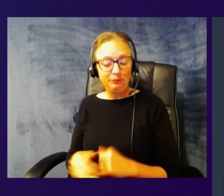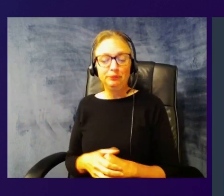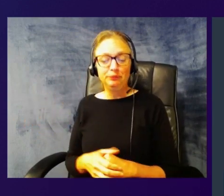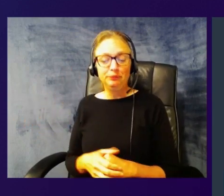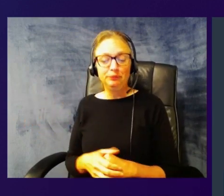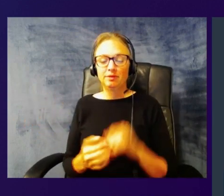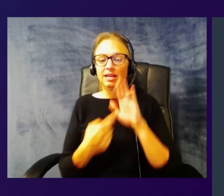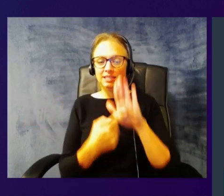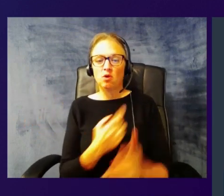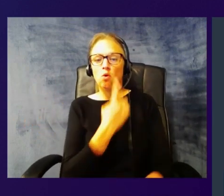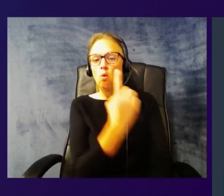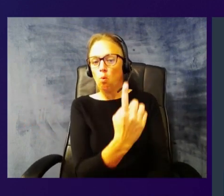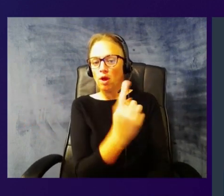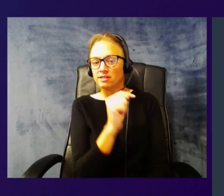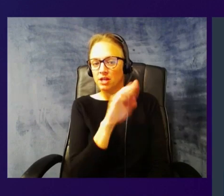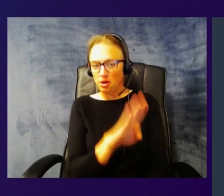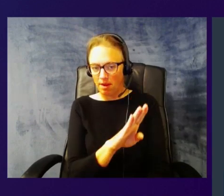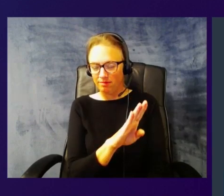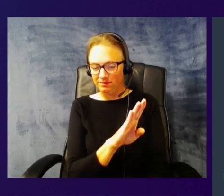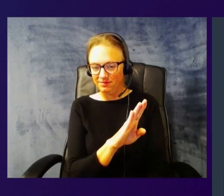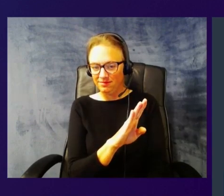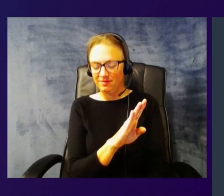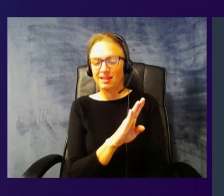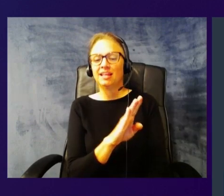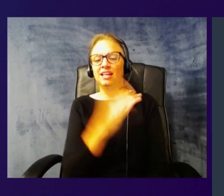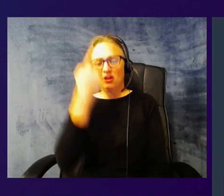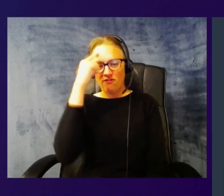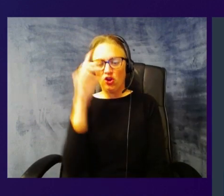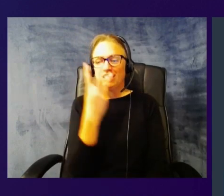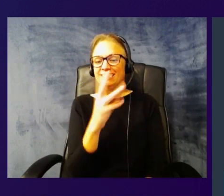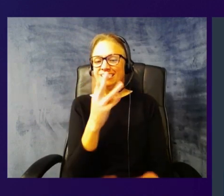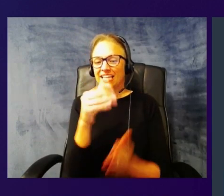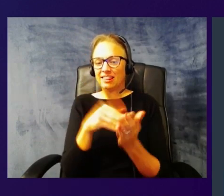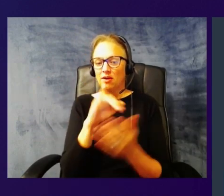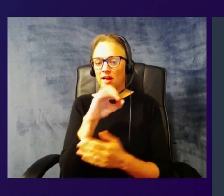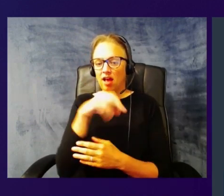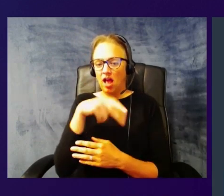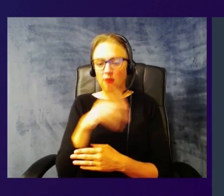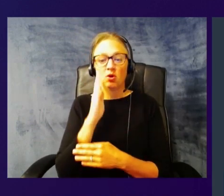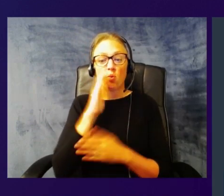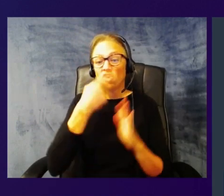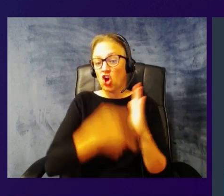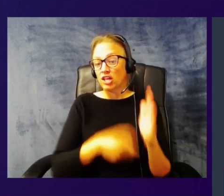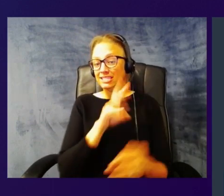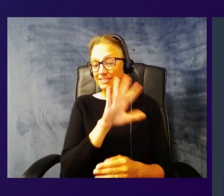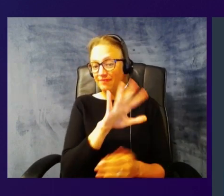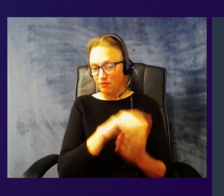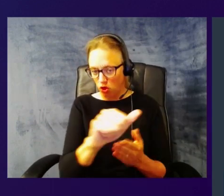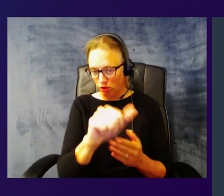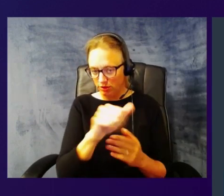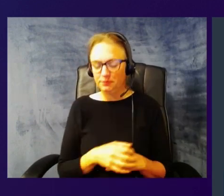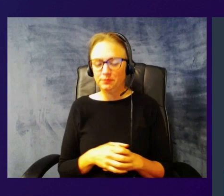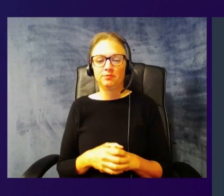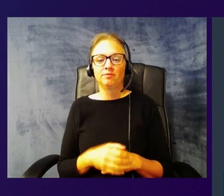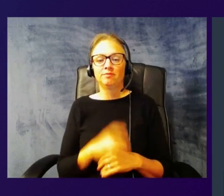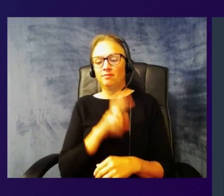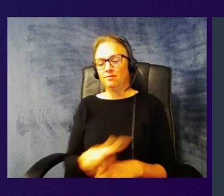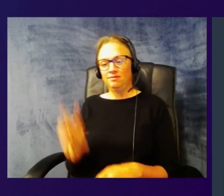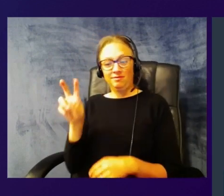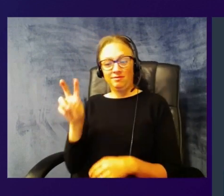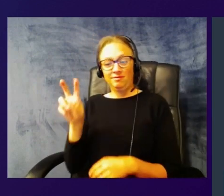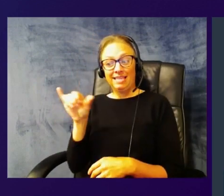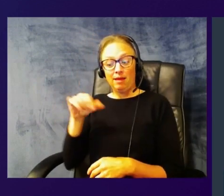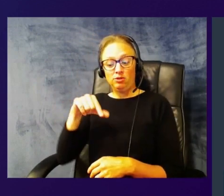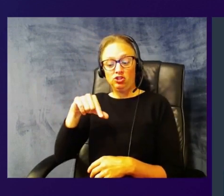1 terabyte GP3 volume configured at 16,000 IOPS, it would cost you $65. That same configuration on GP2